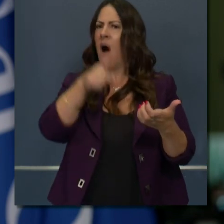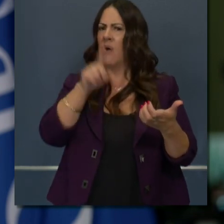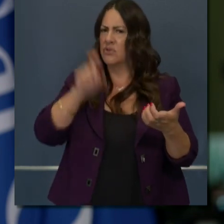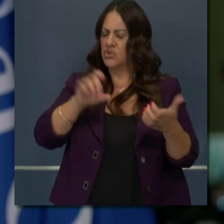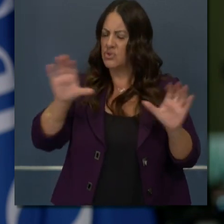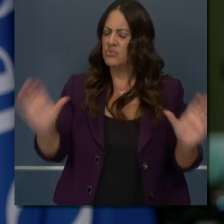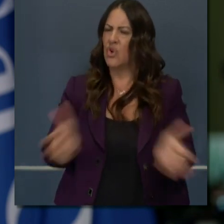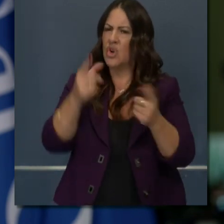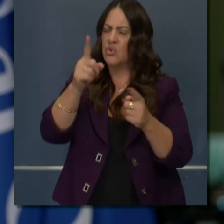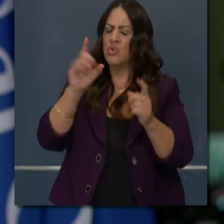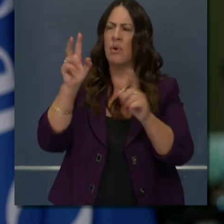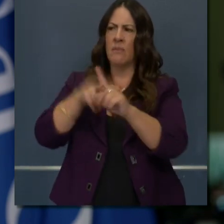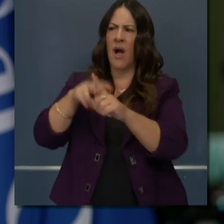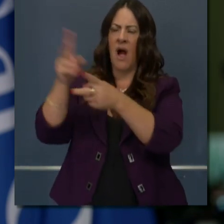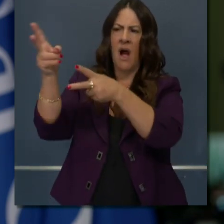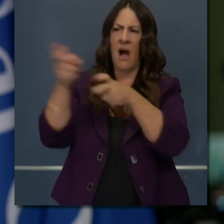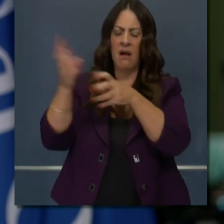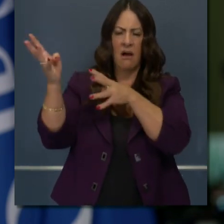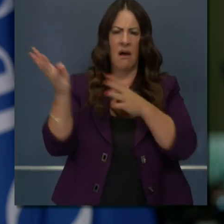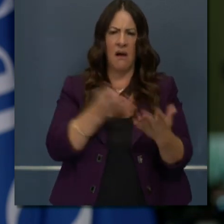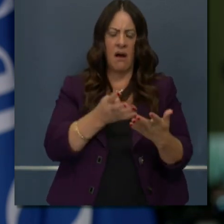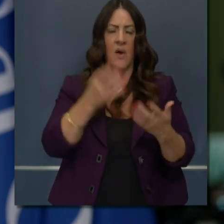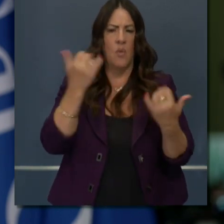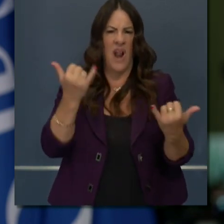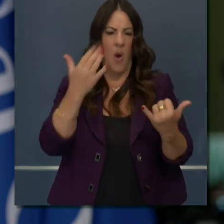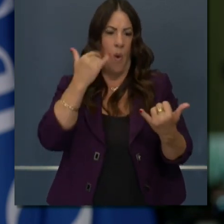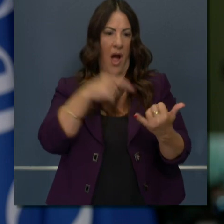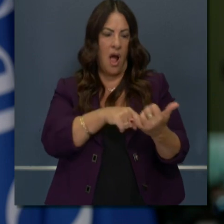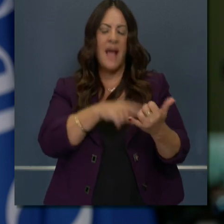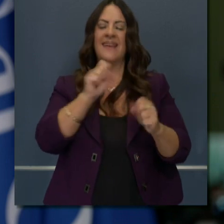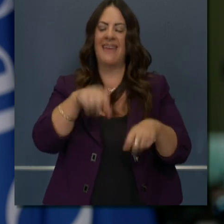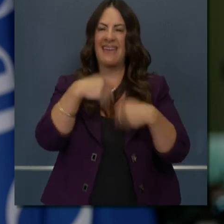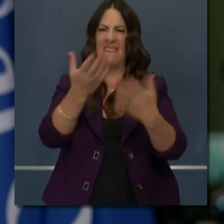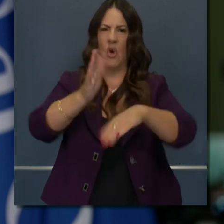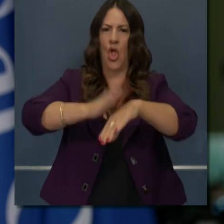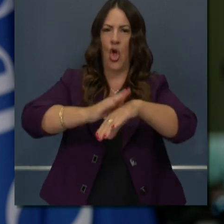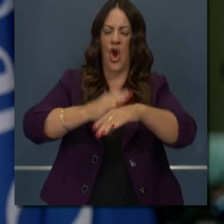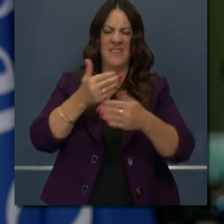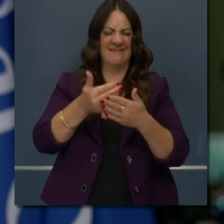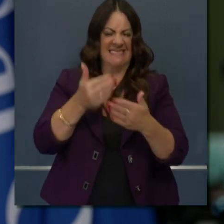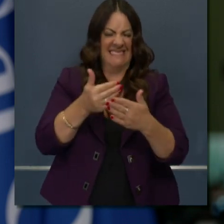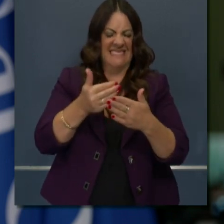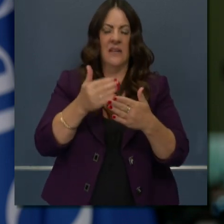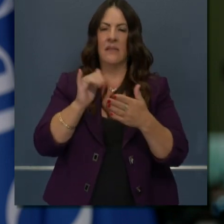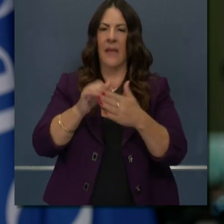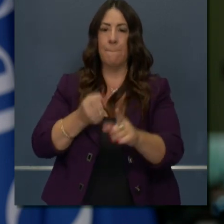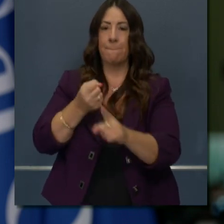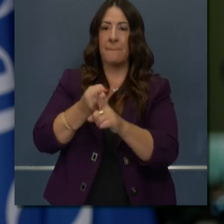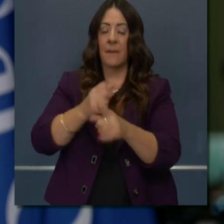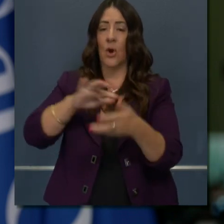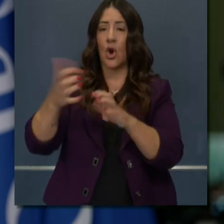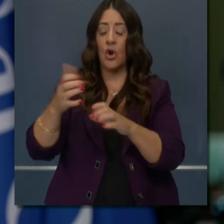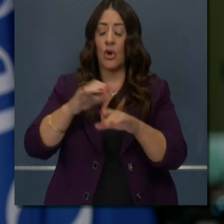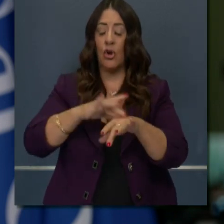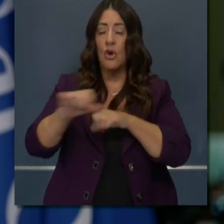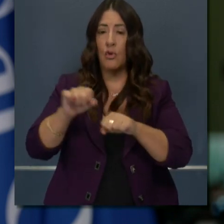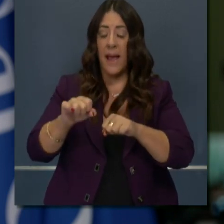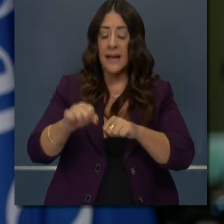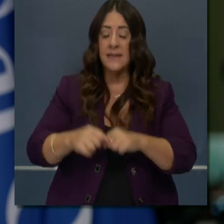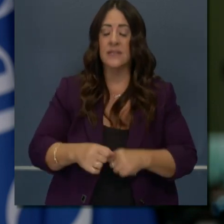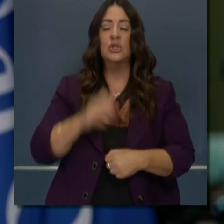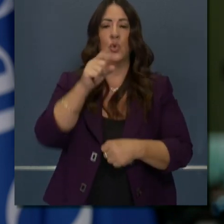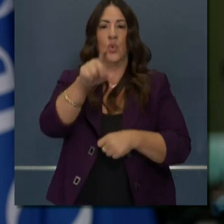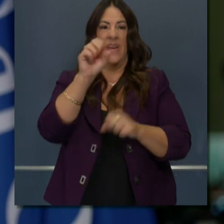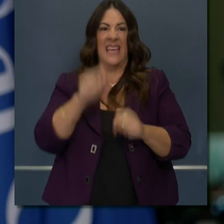alerts on when they're shaking and give you an advantage of making sure that you know to